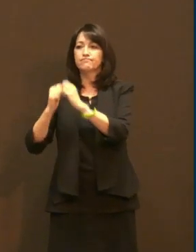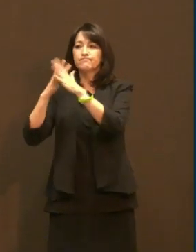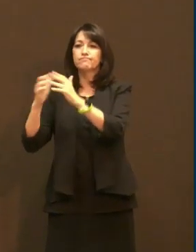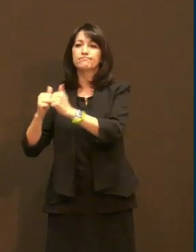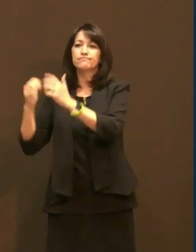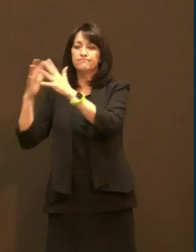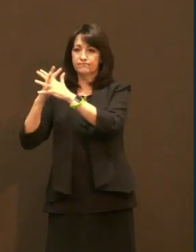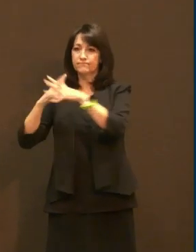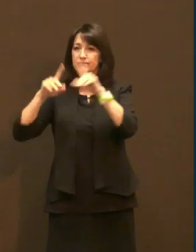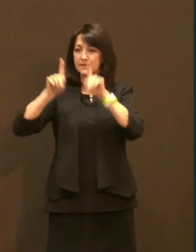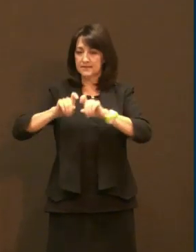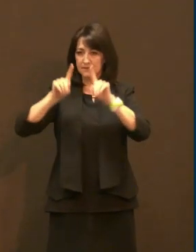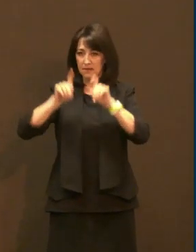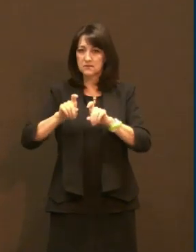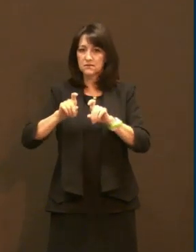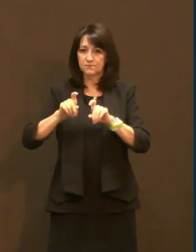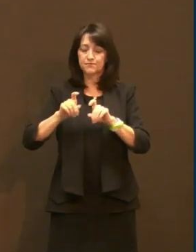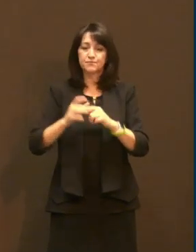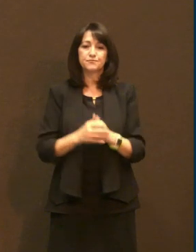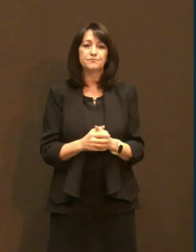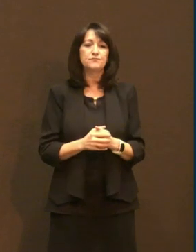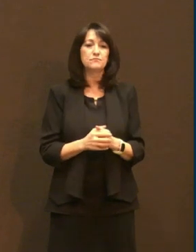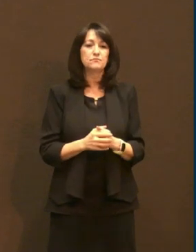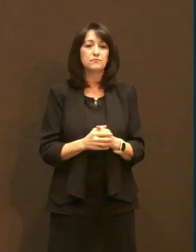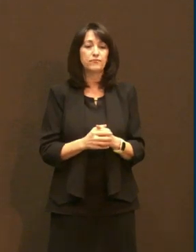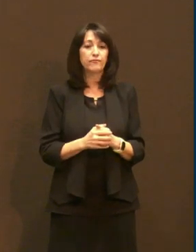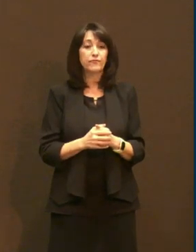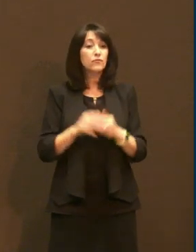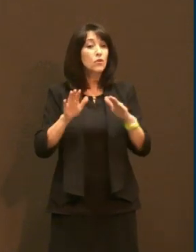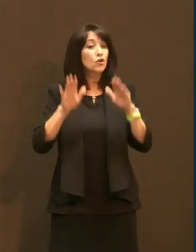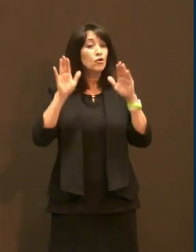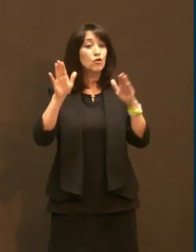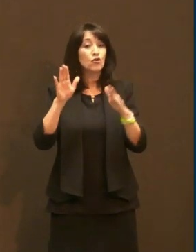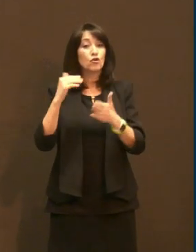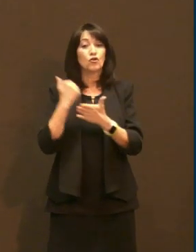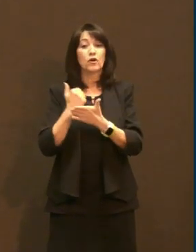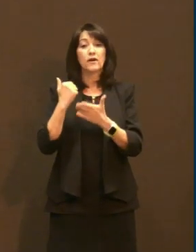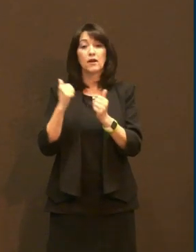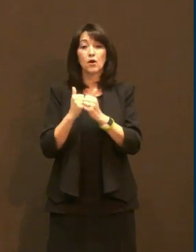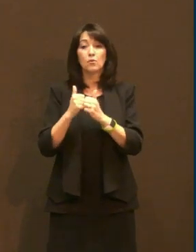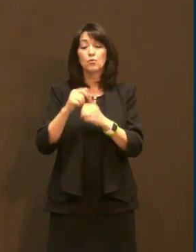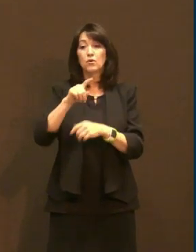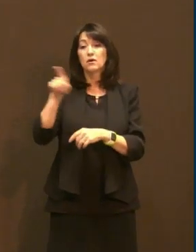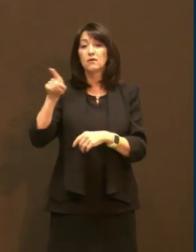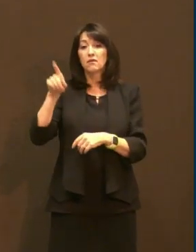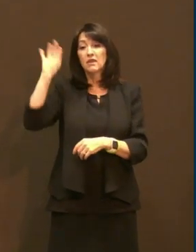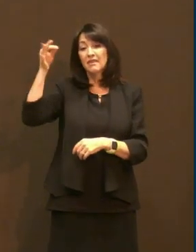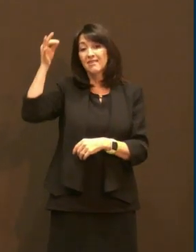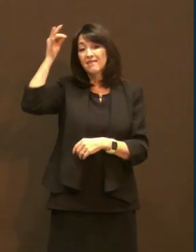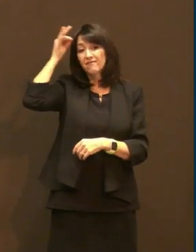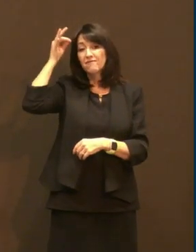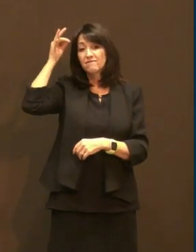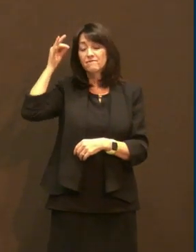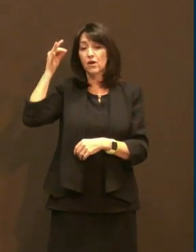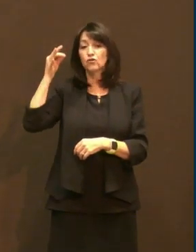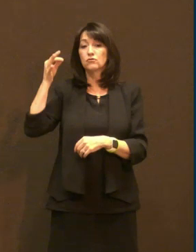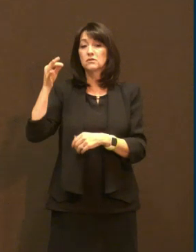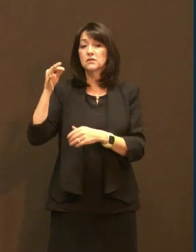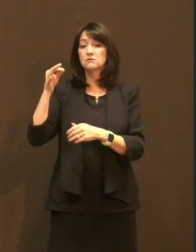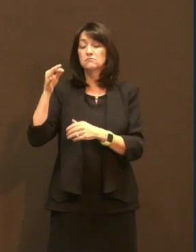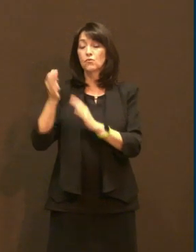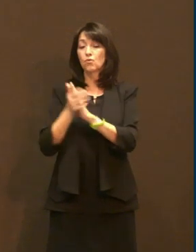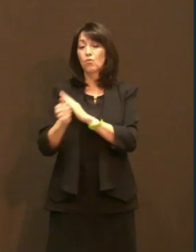in Georgetown area. Also, great help with LaRed, federally qualified health center there in